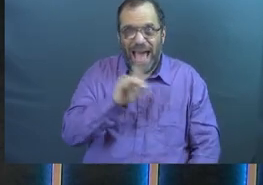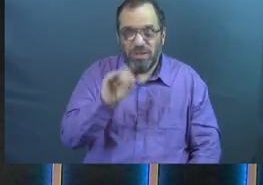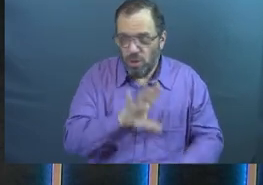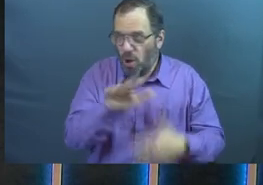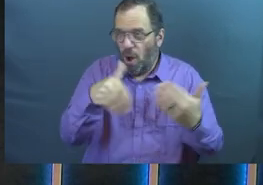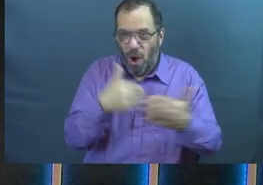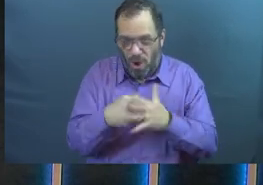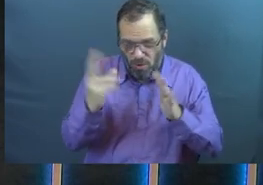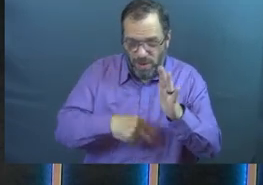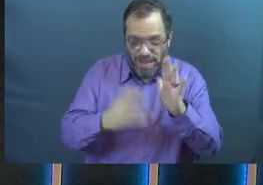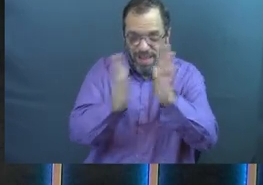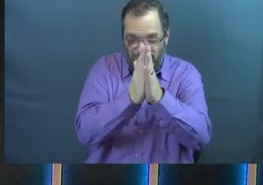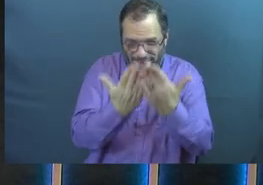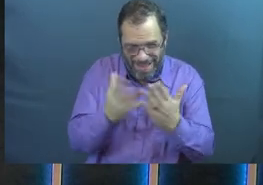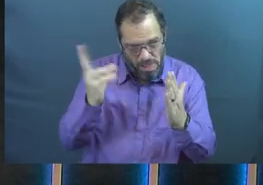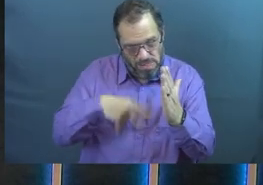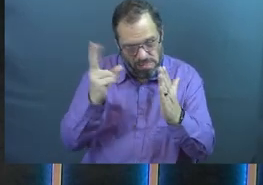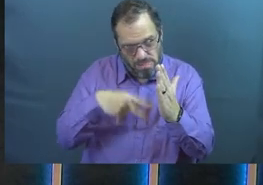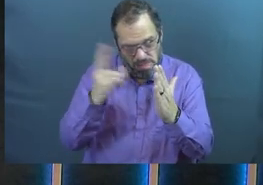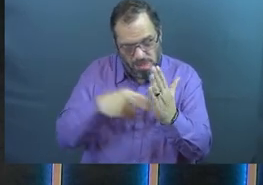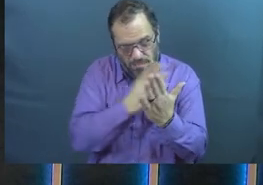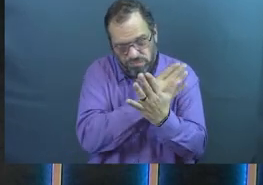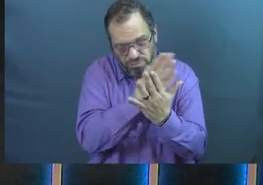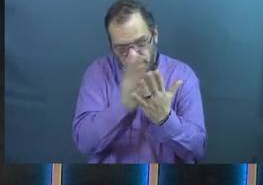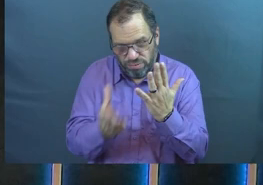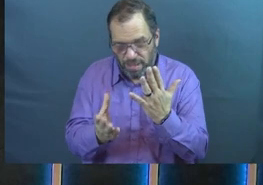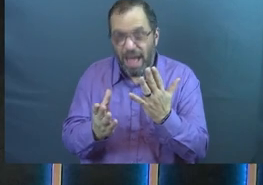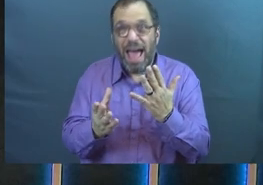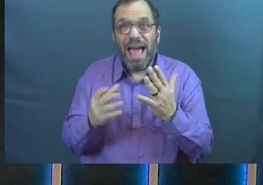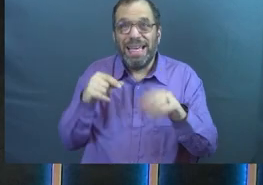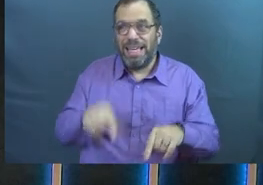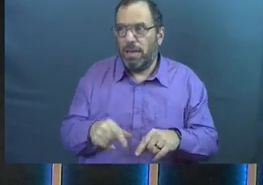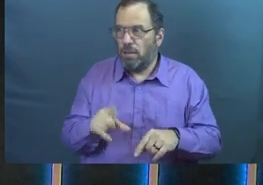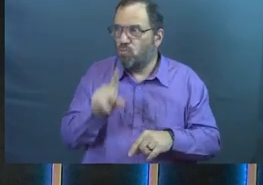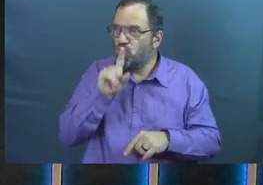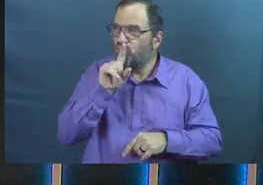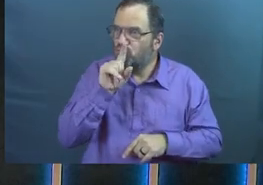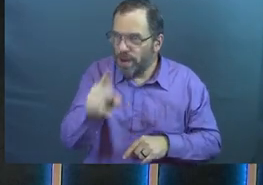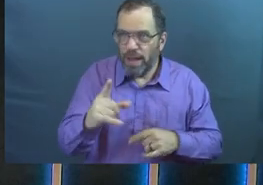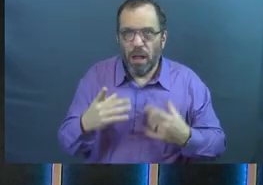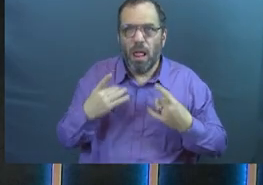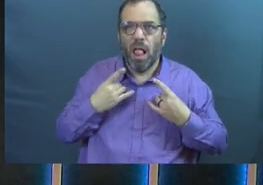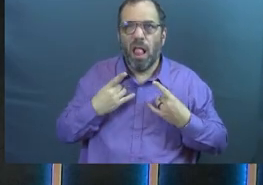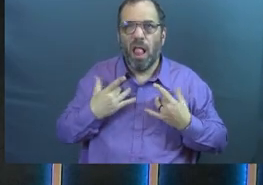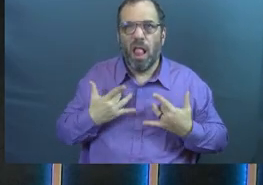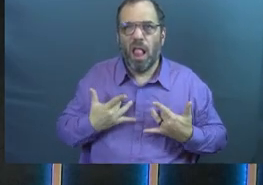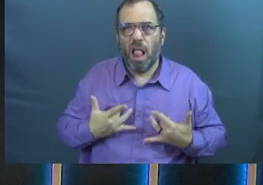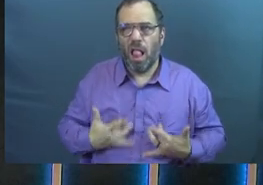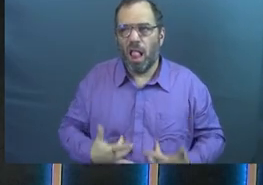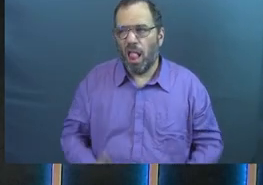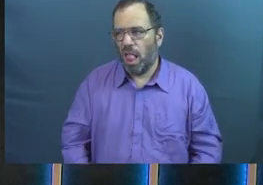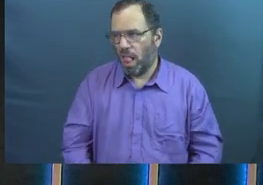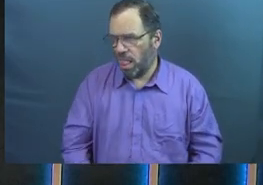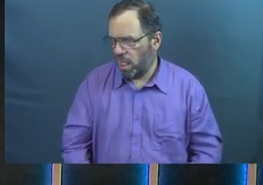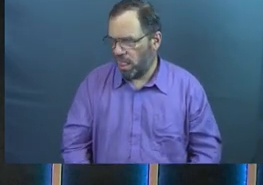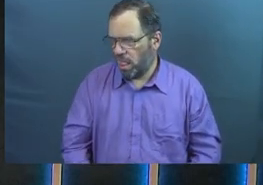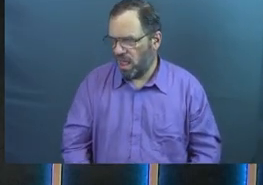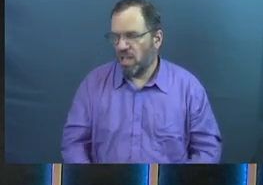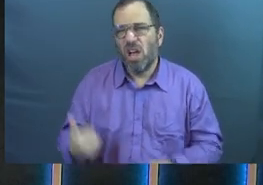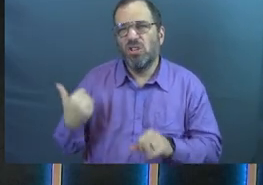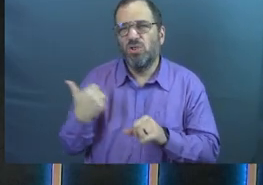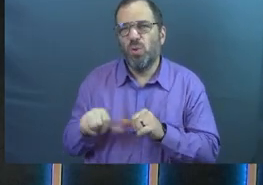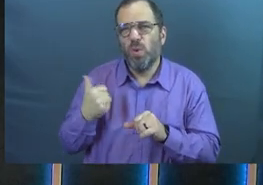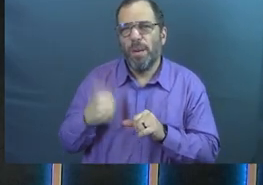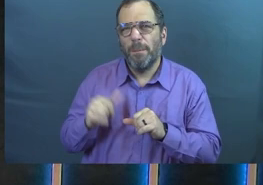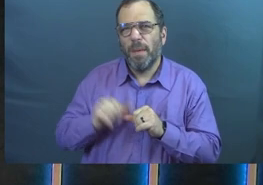seminars, whenever you read the books. You can get to this place of real discouragement. Because you can get reminded